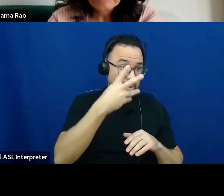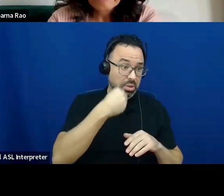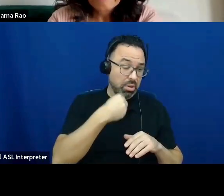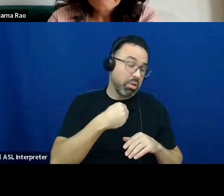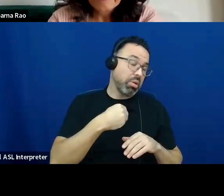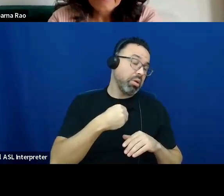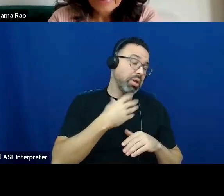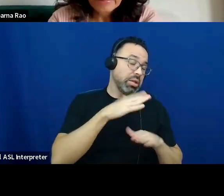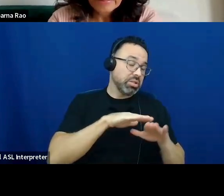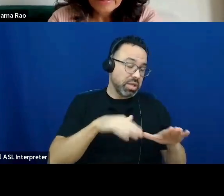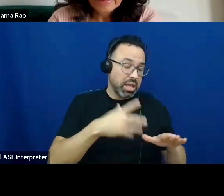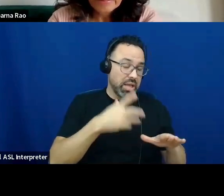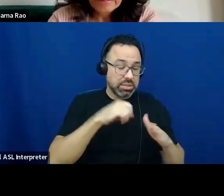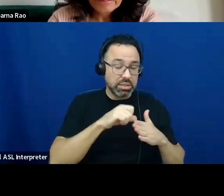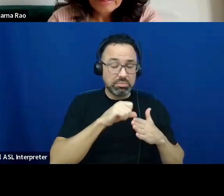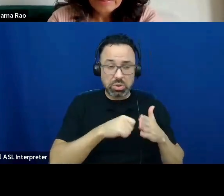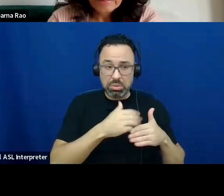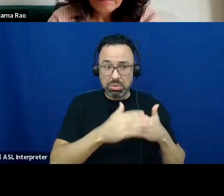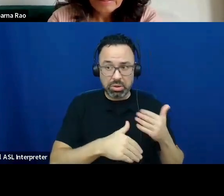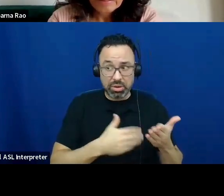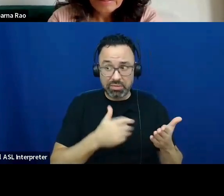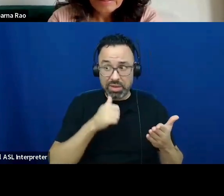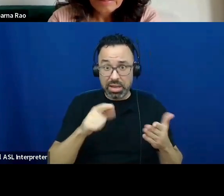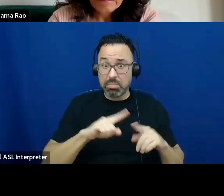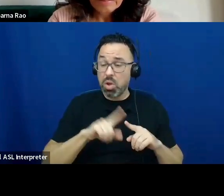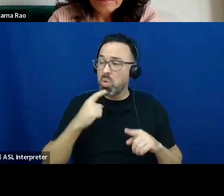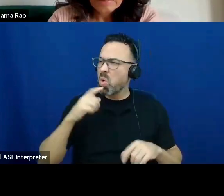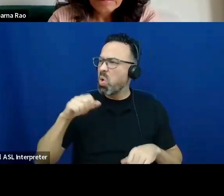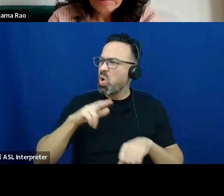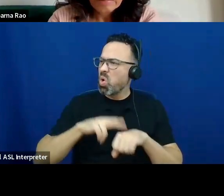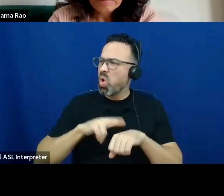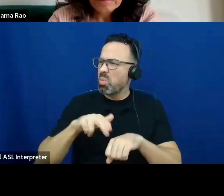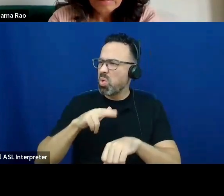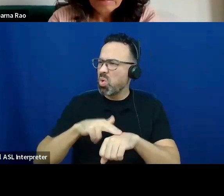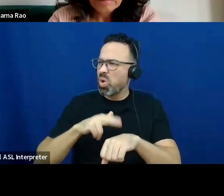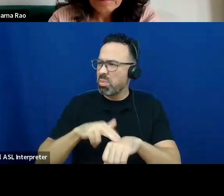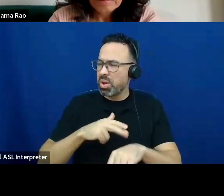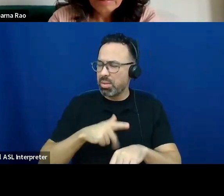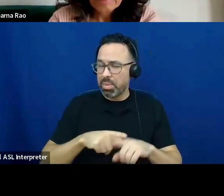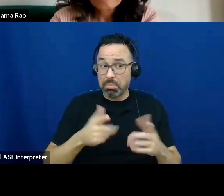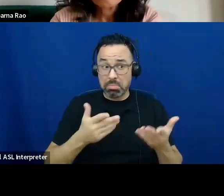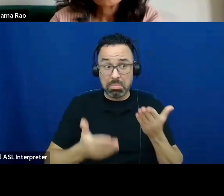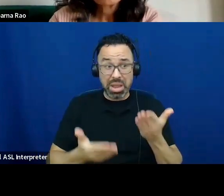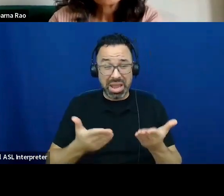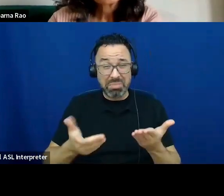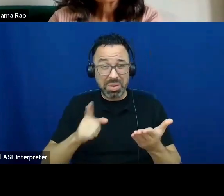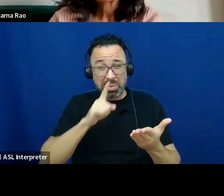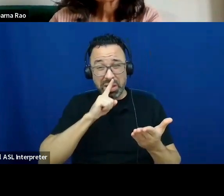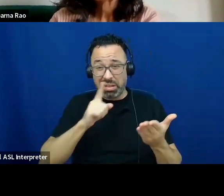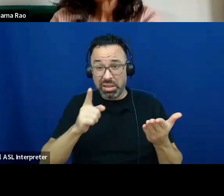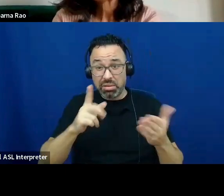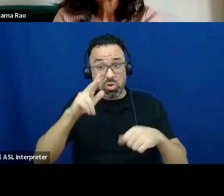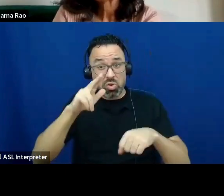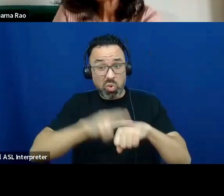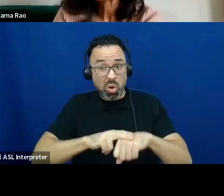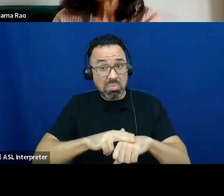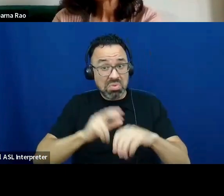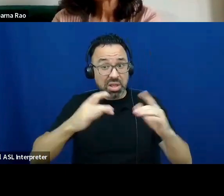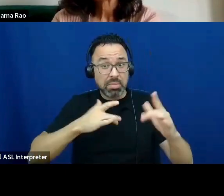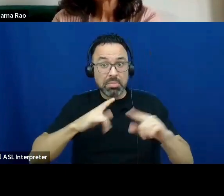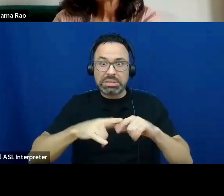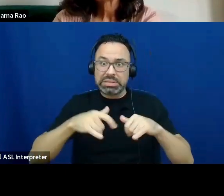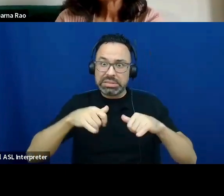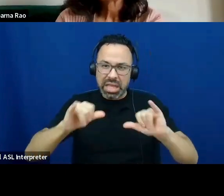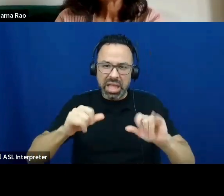for us to come out and say it's normal, which may be a good thing. And it may be that there is nothing specific that's particularly concerning, but we still need to address